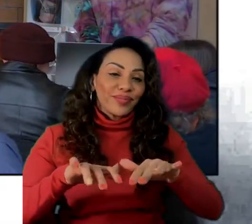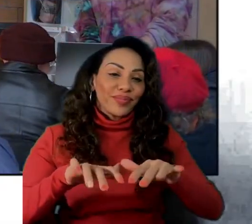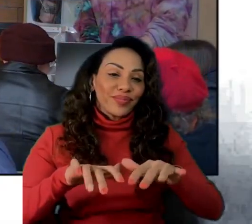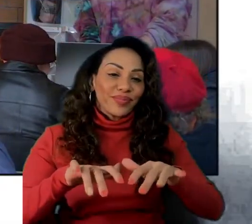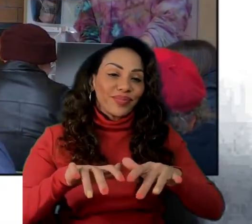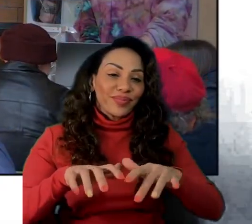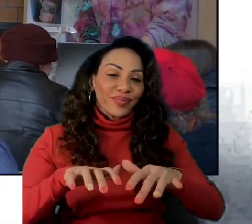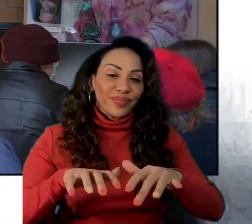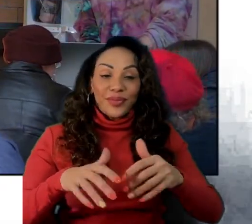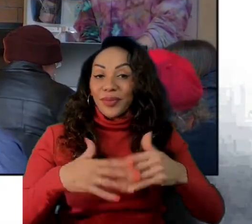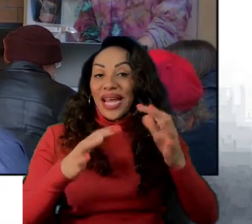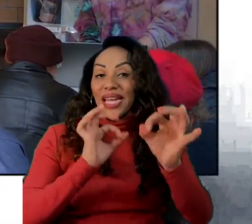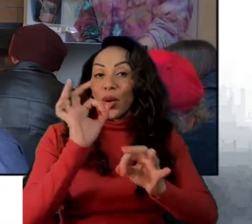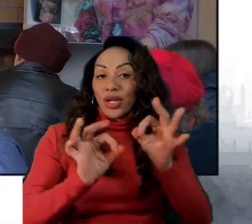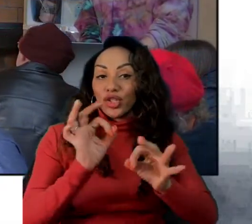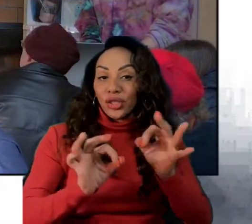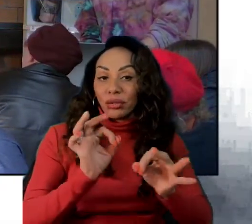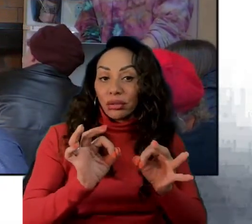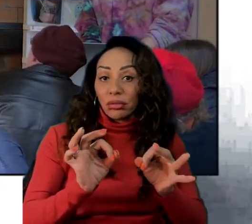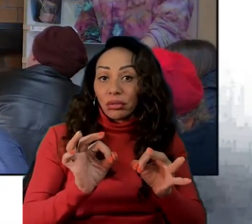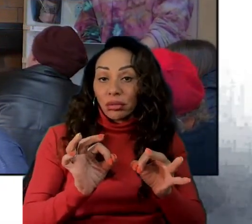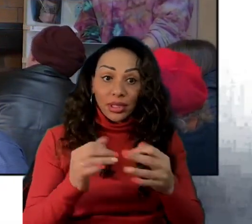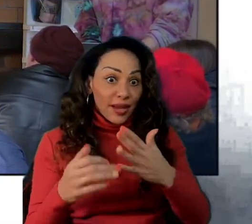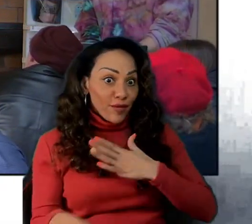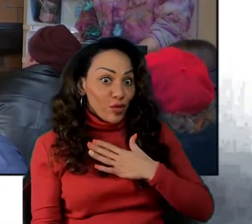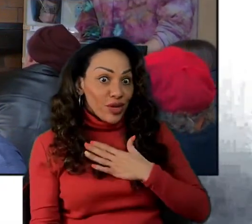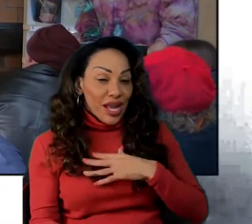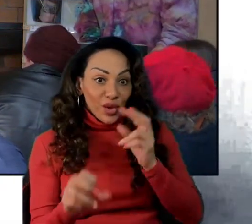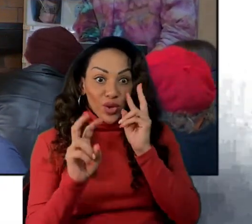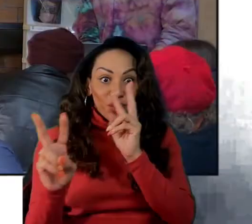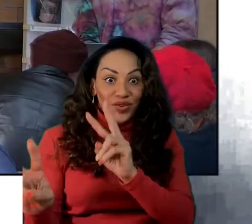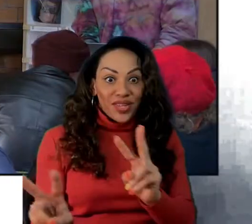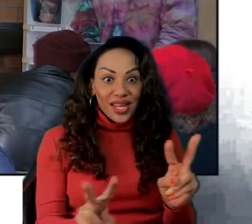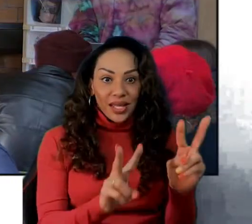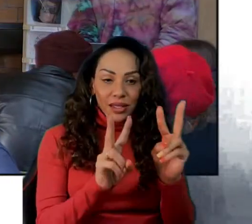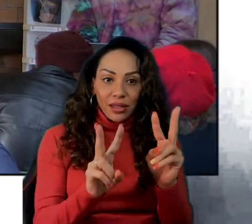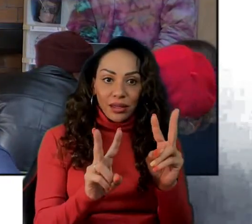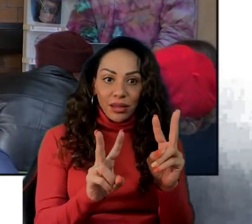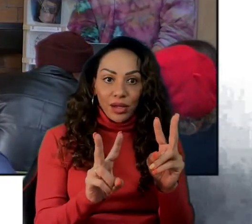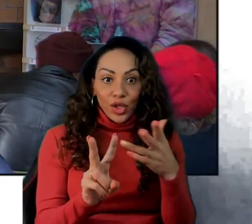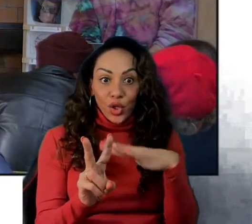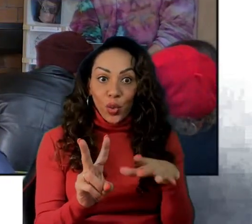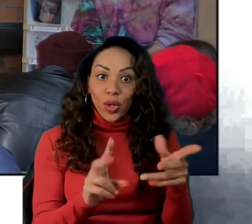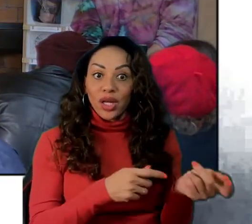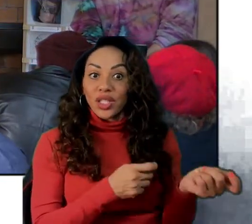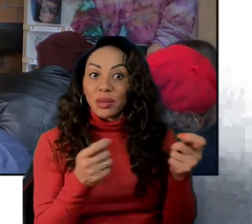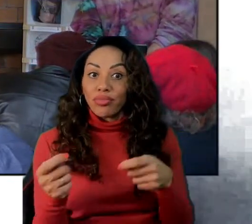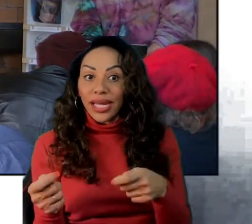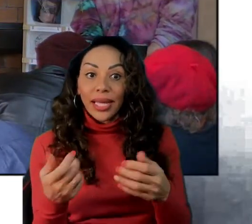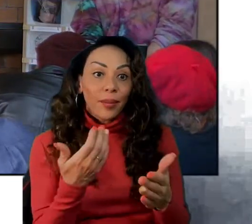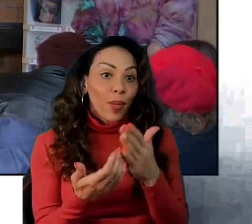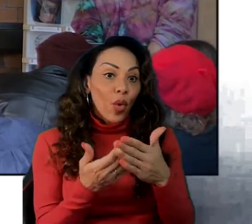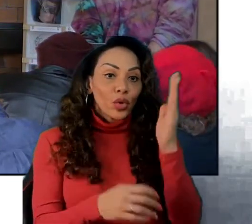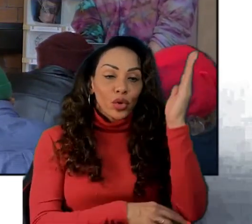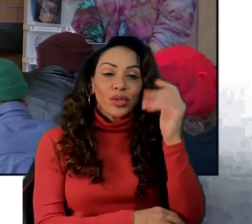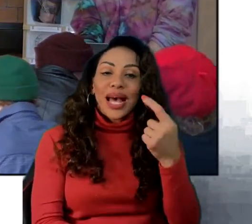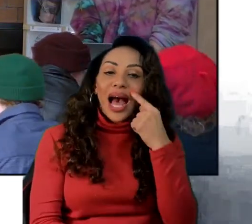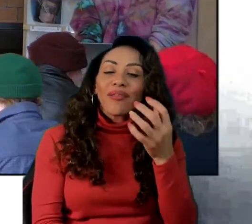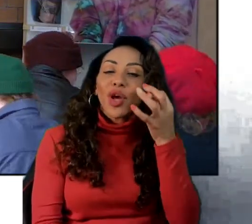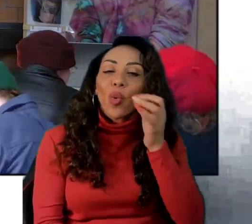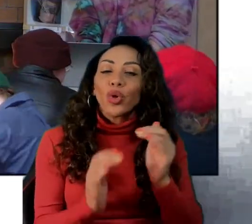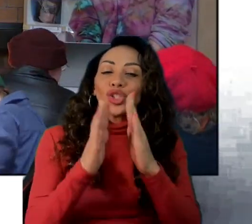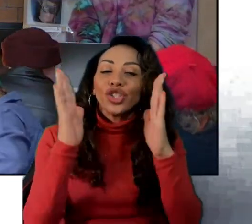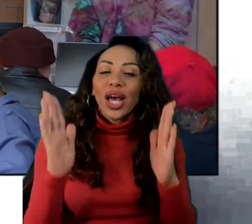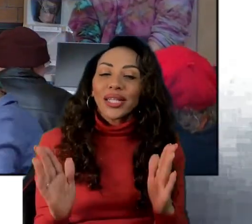any questions. If you like what you've seen here today and you want to help us keep bringing you great talks like this one, please do visit